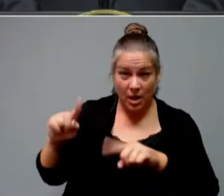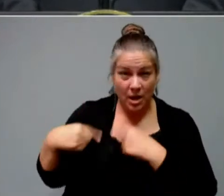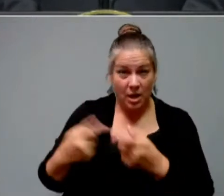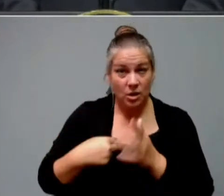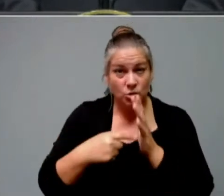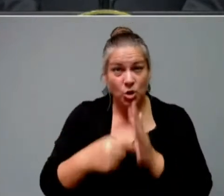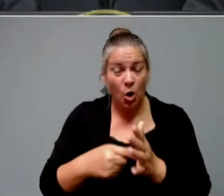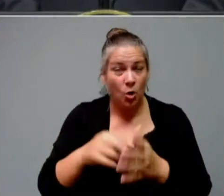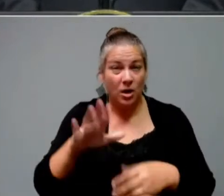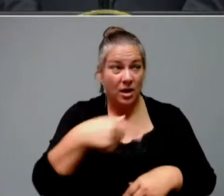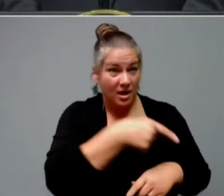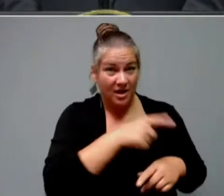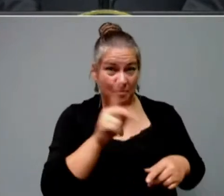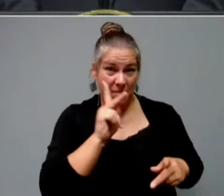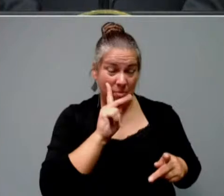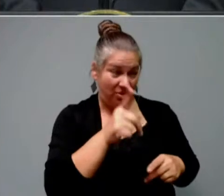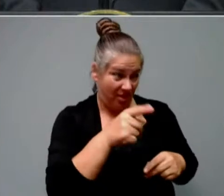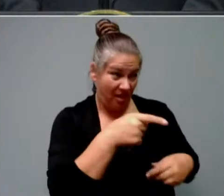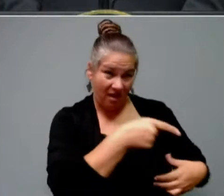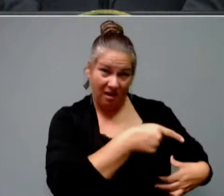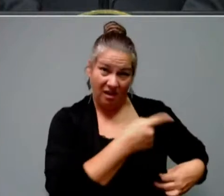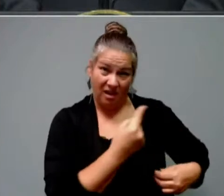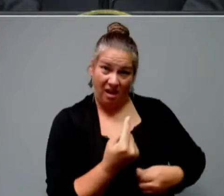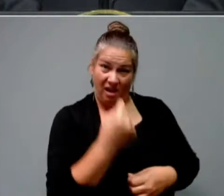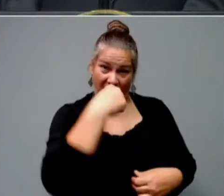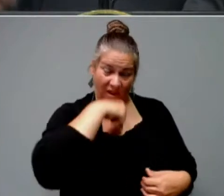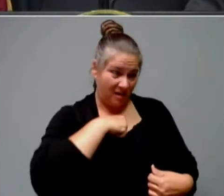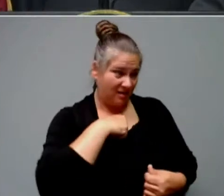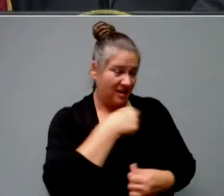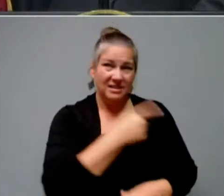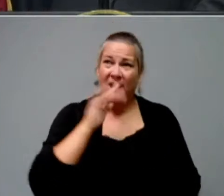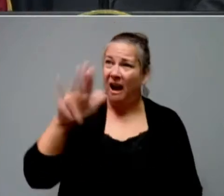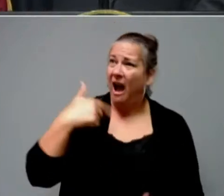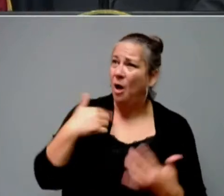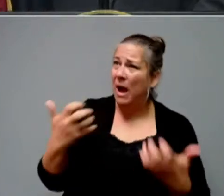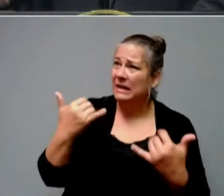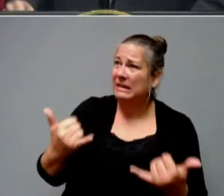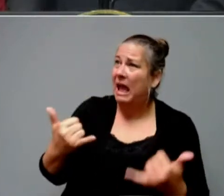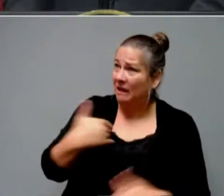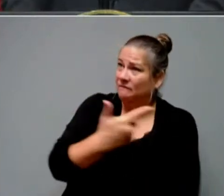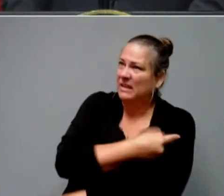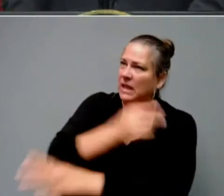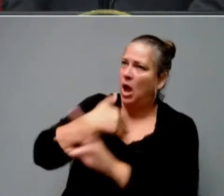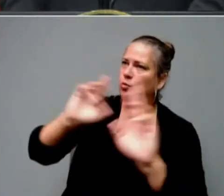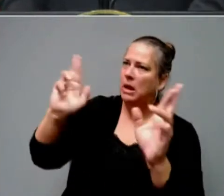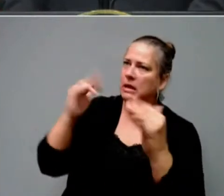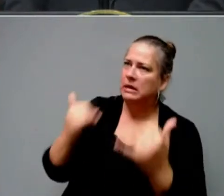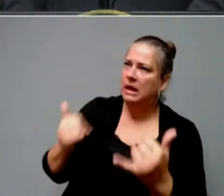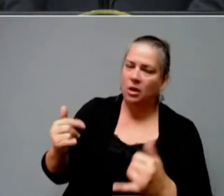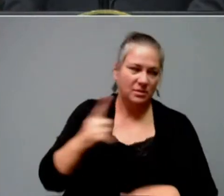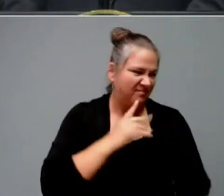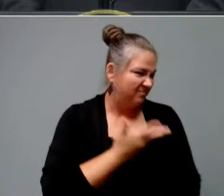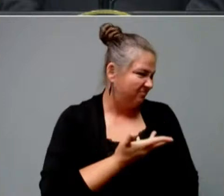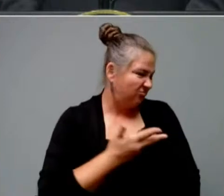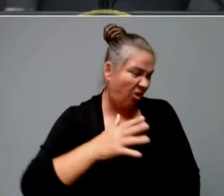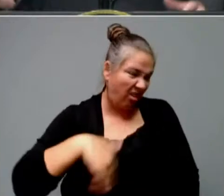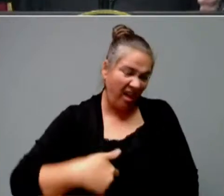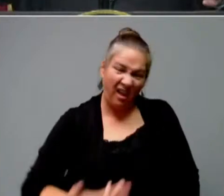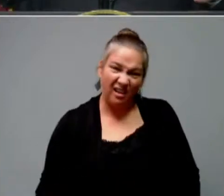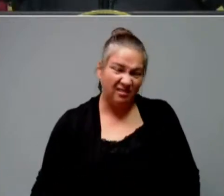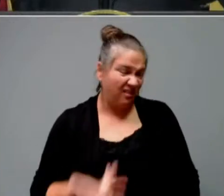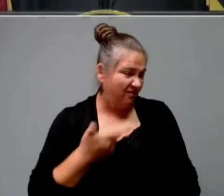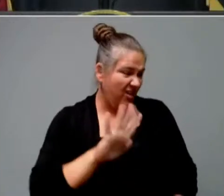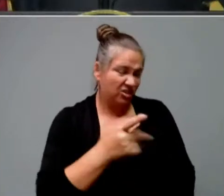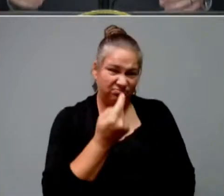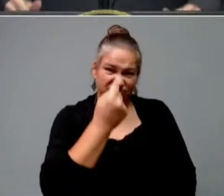beg to get the vaccine and being told that it is too late. This line is made up of people, made up of